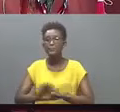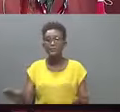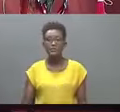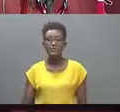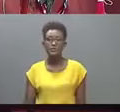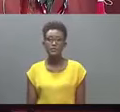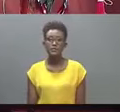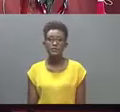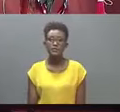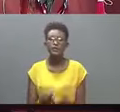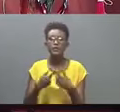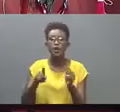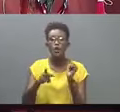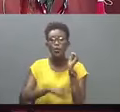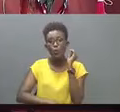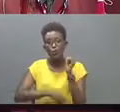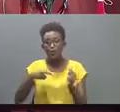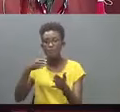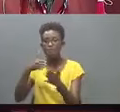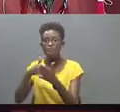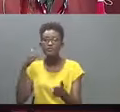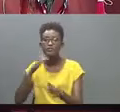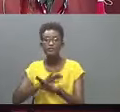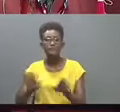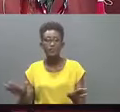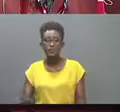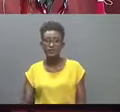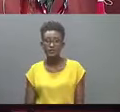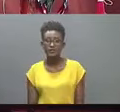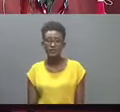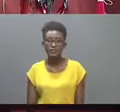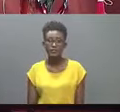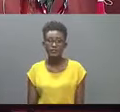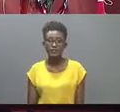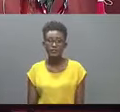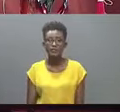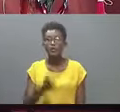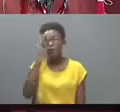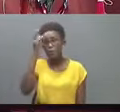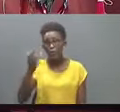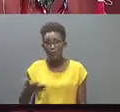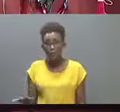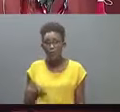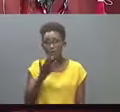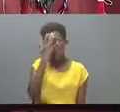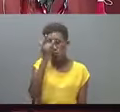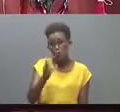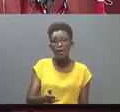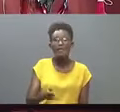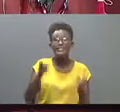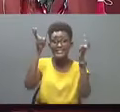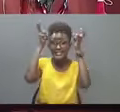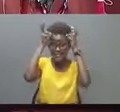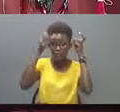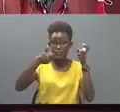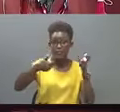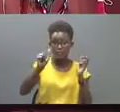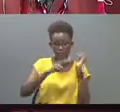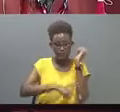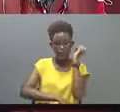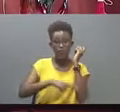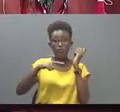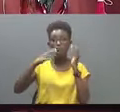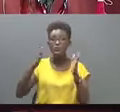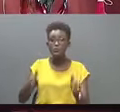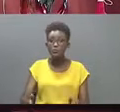icyo giturage. Stealing stopped. Kwiba kurahagarara. Because the devil is the thief. Kubera ko Satani ni umwicanyi. The devil is